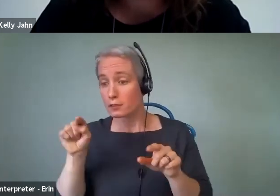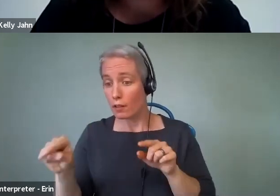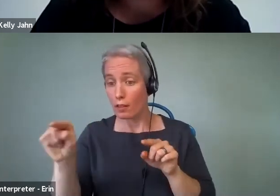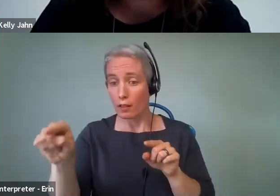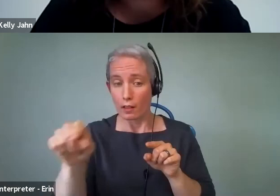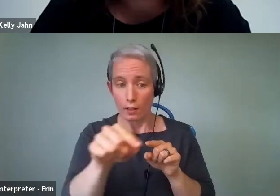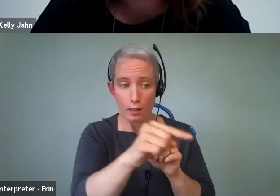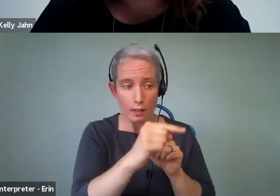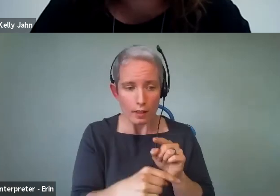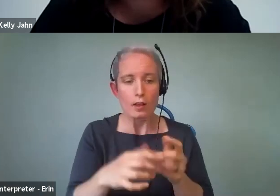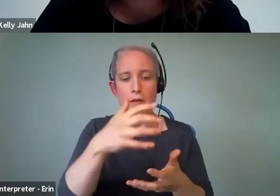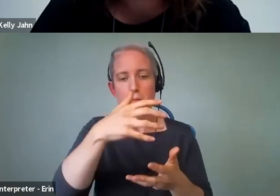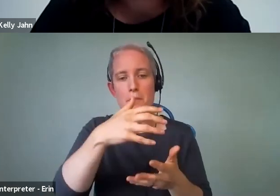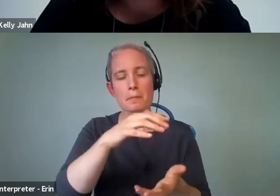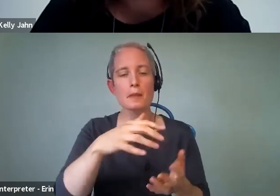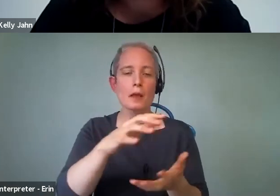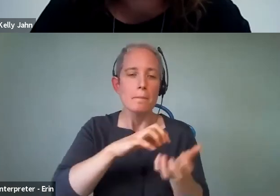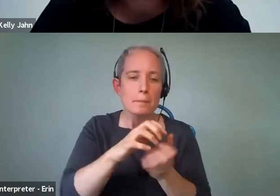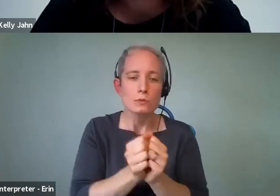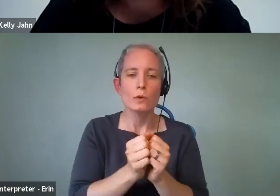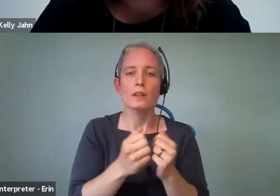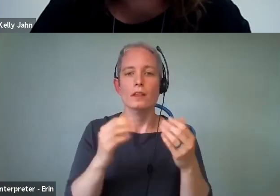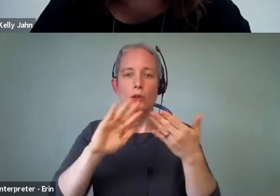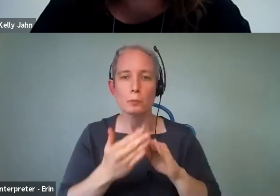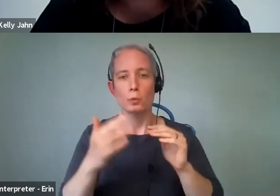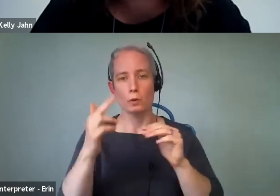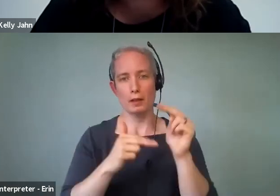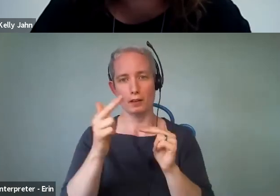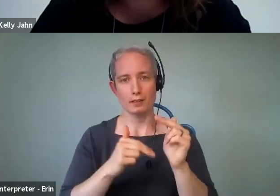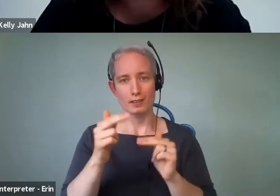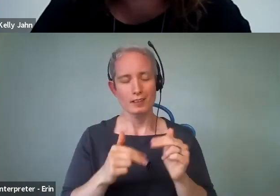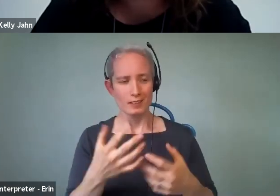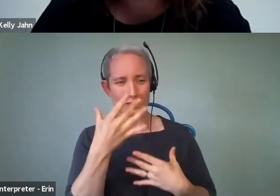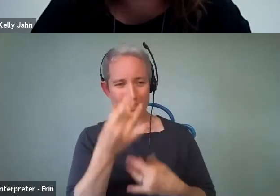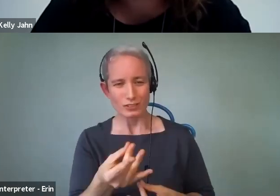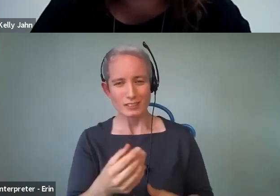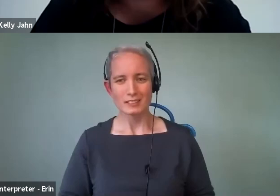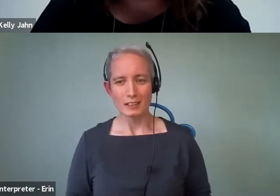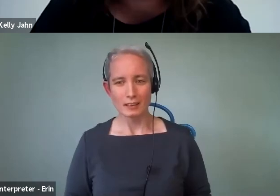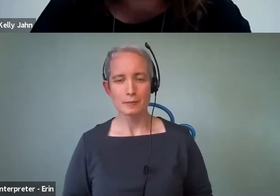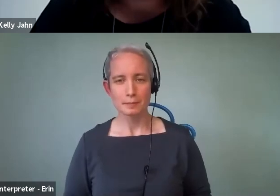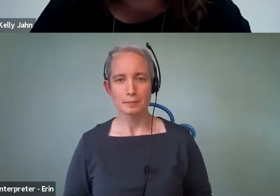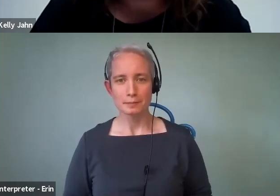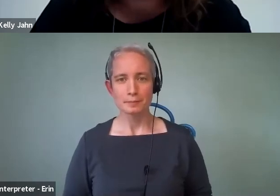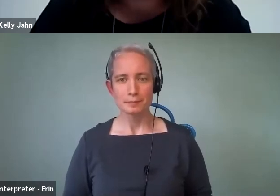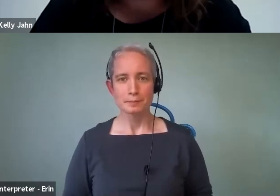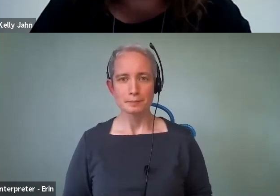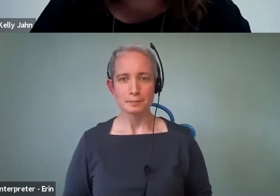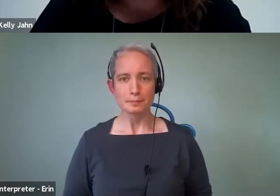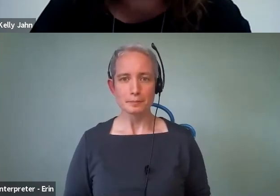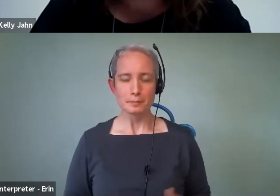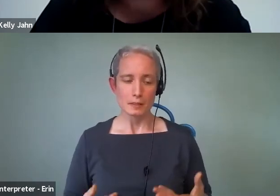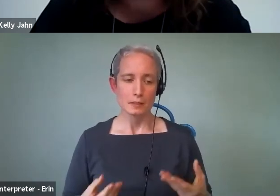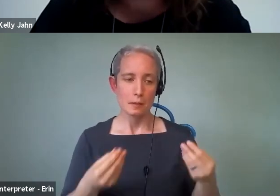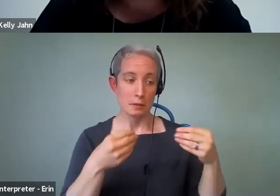community building. So it's not surprising, it's interesting that the municipalities are marketing for it, because that would allow for